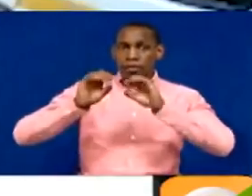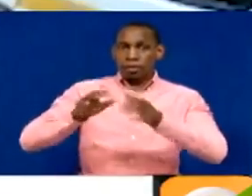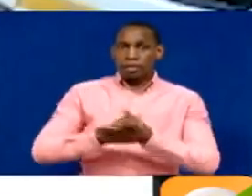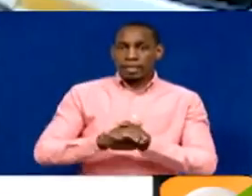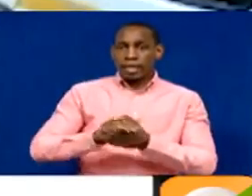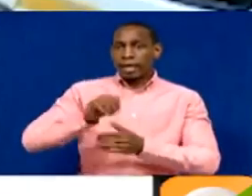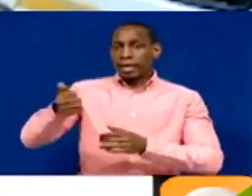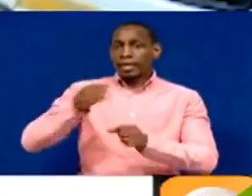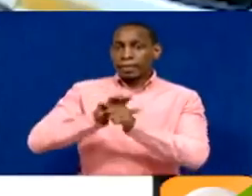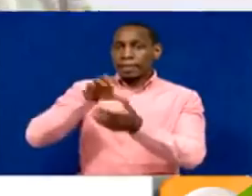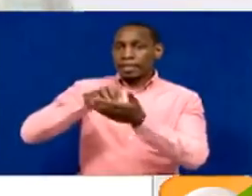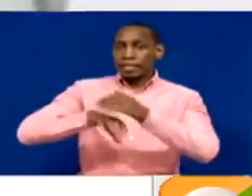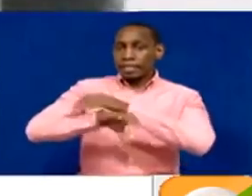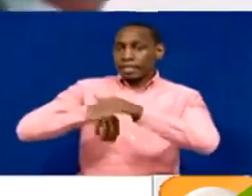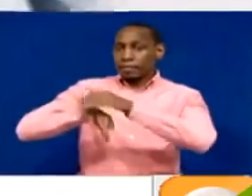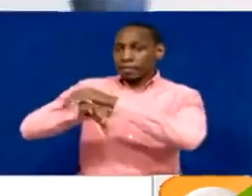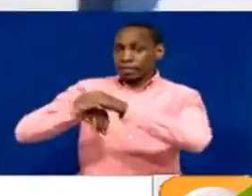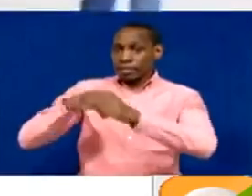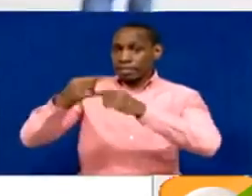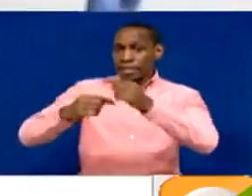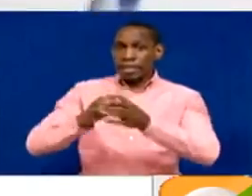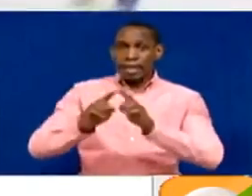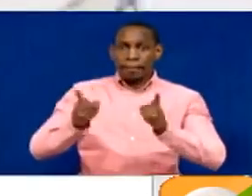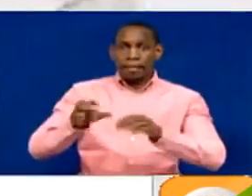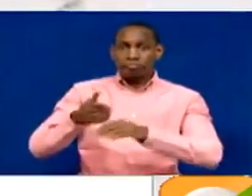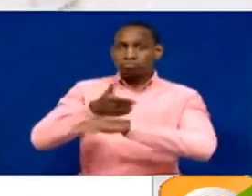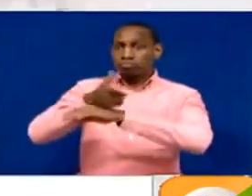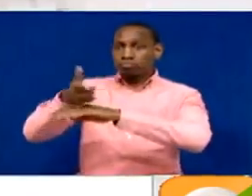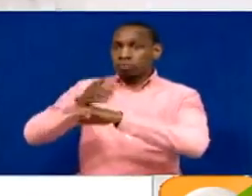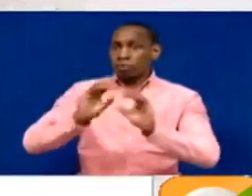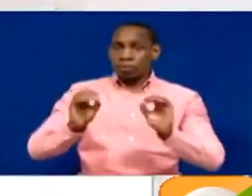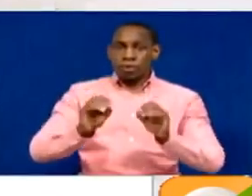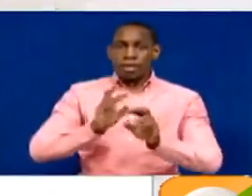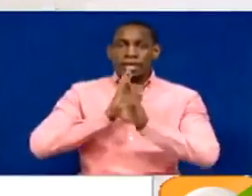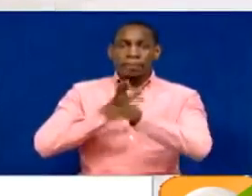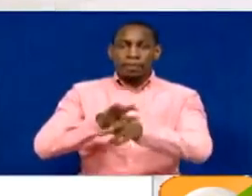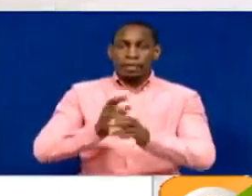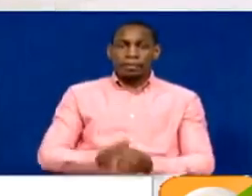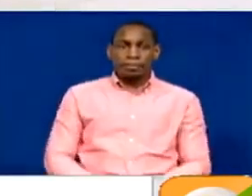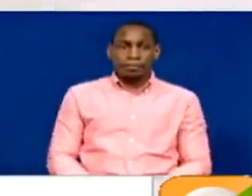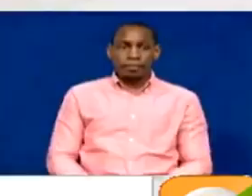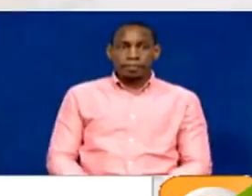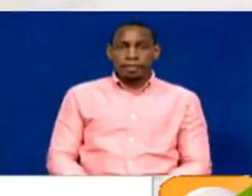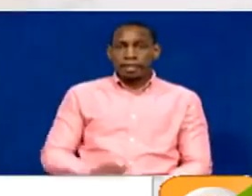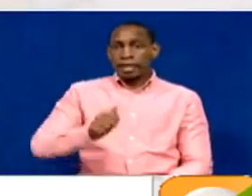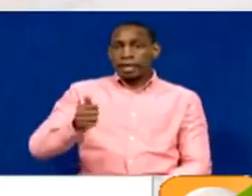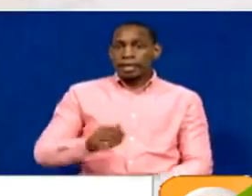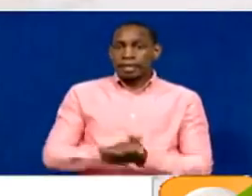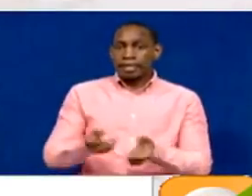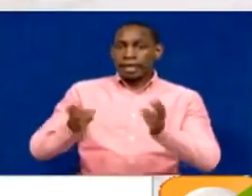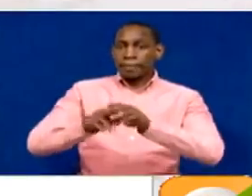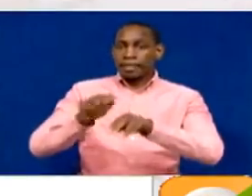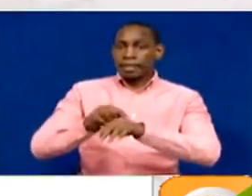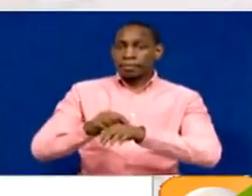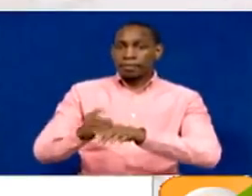as many other cases of theft and robbery, though not captured on CCTV, are reported. Some take place in